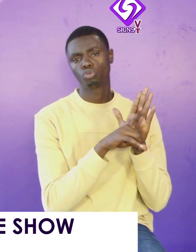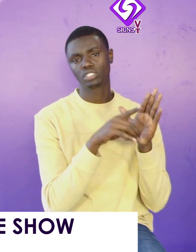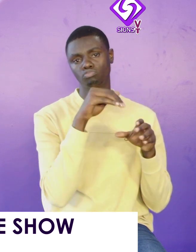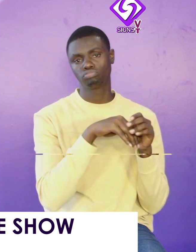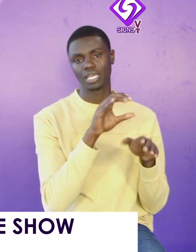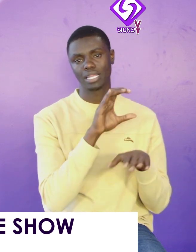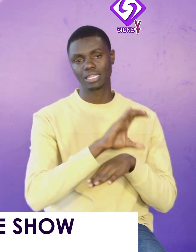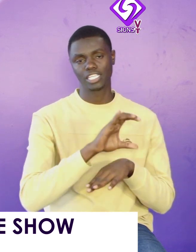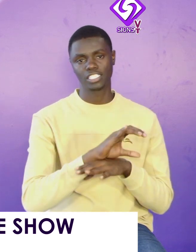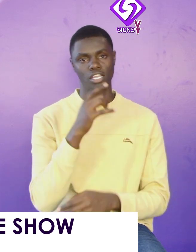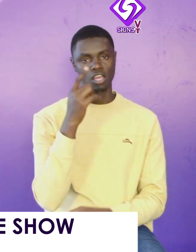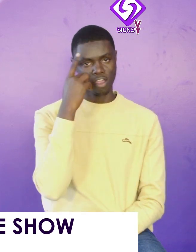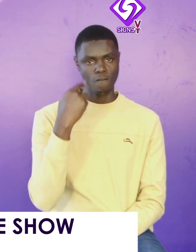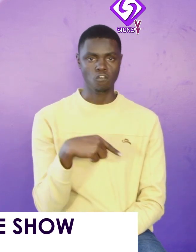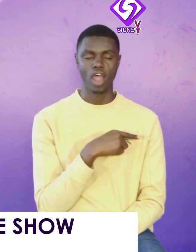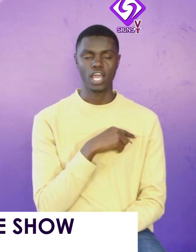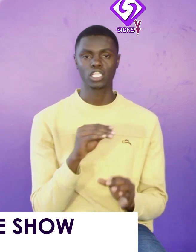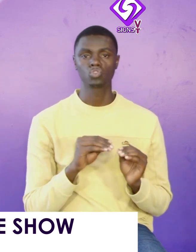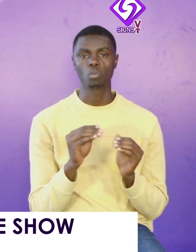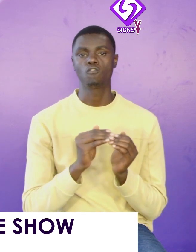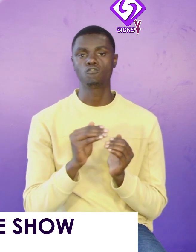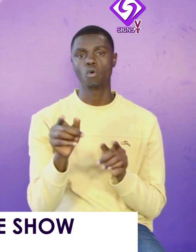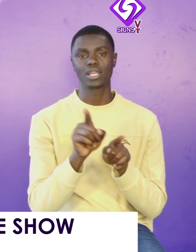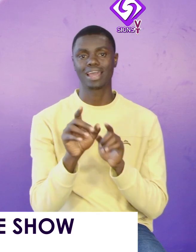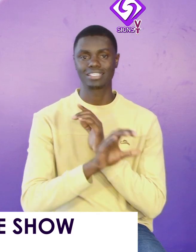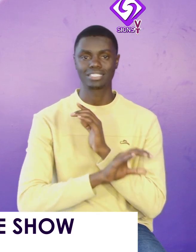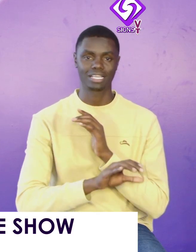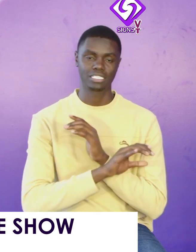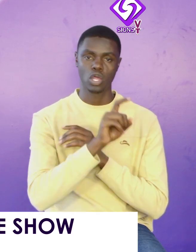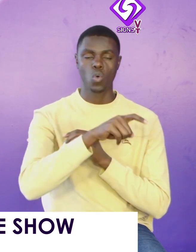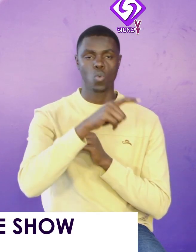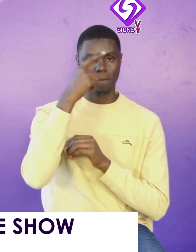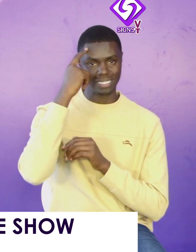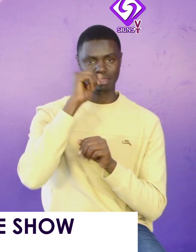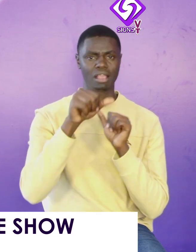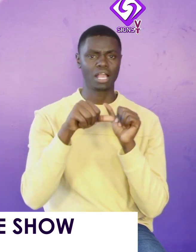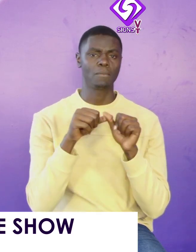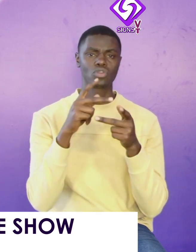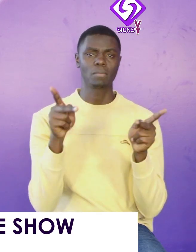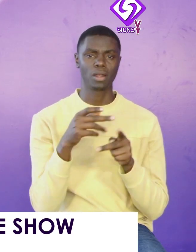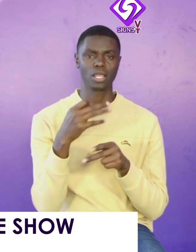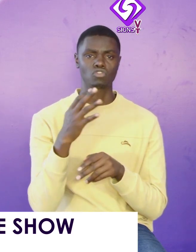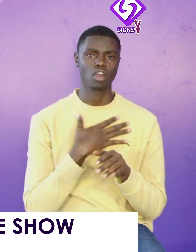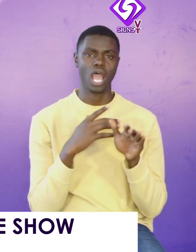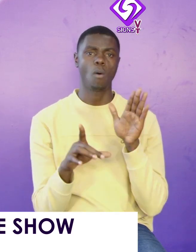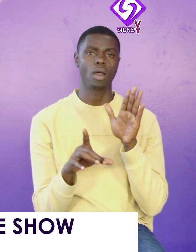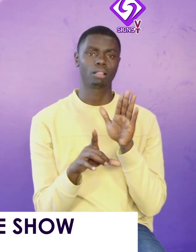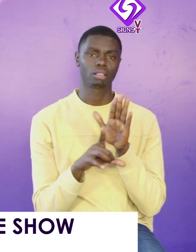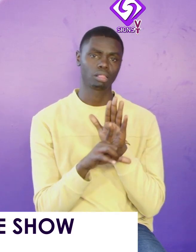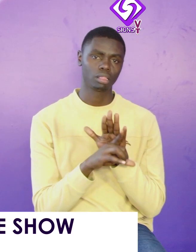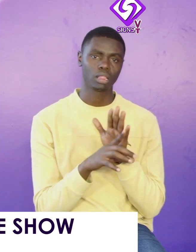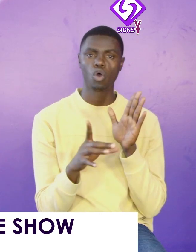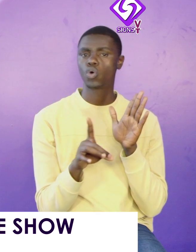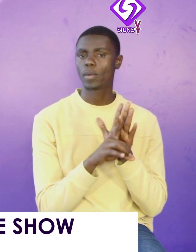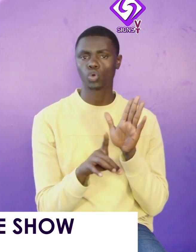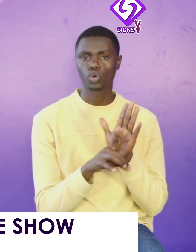as a country, we need to think about the place of our doctrine for our own sakes,